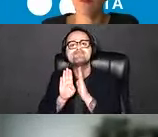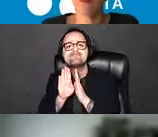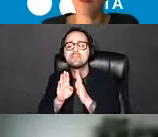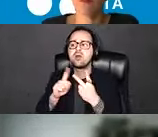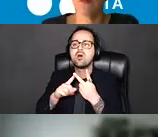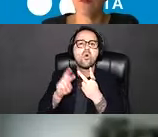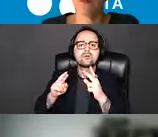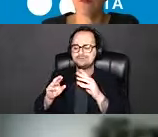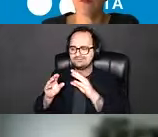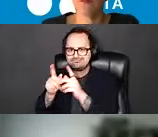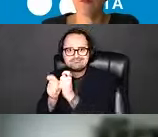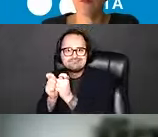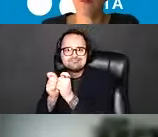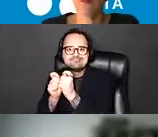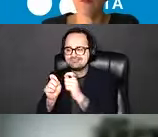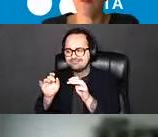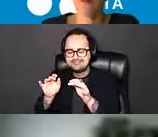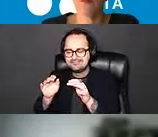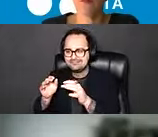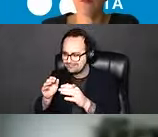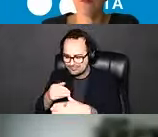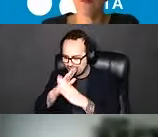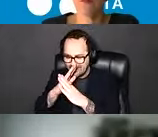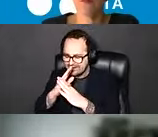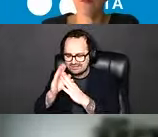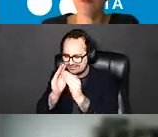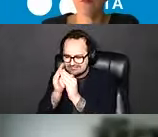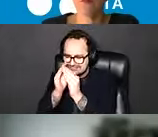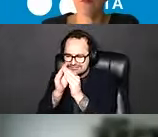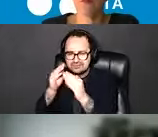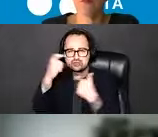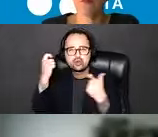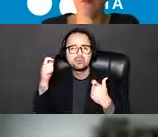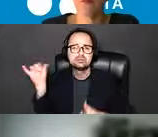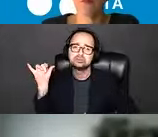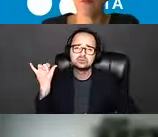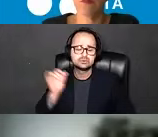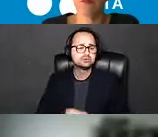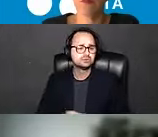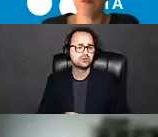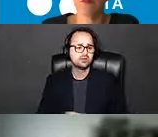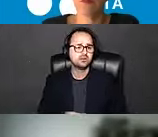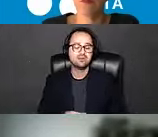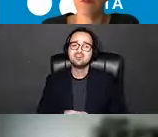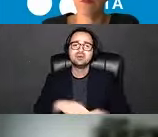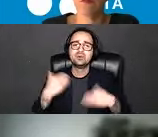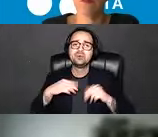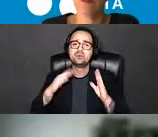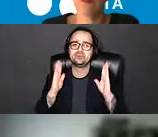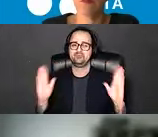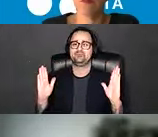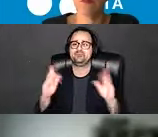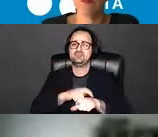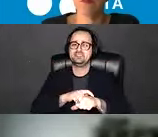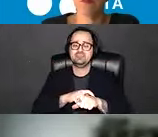mitigate against traumas or disruptions to brain development. And that time is kind of, we're almost